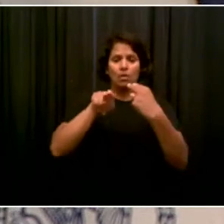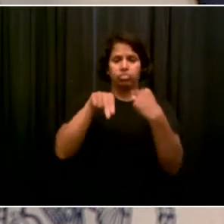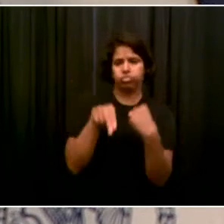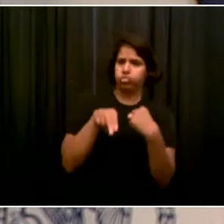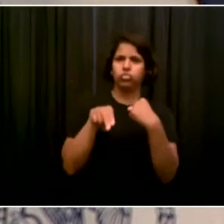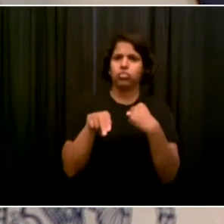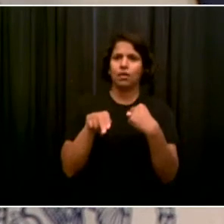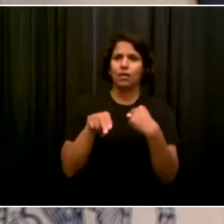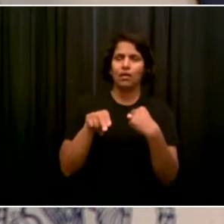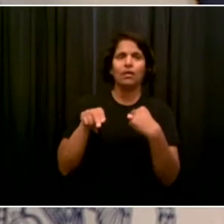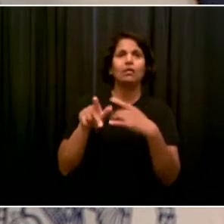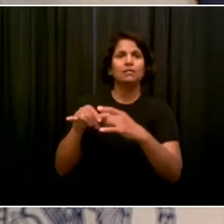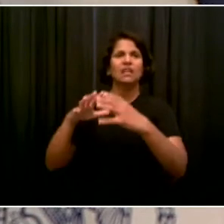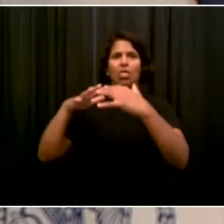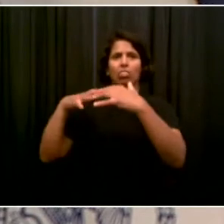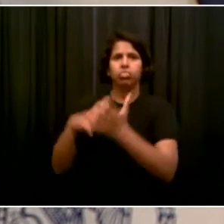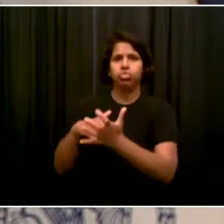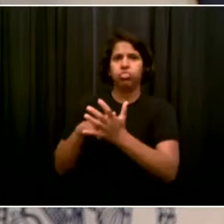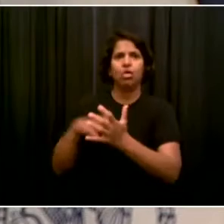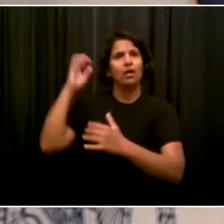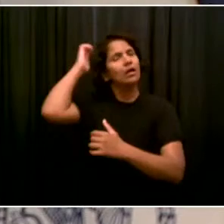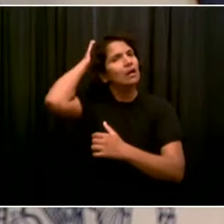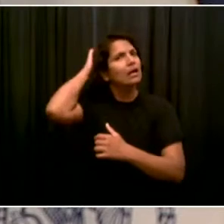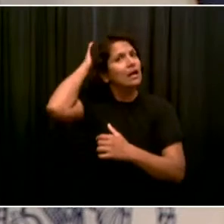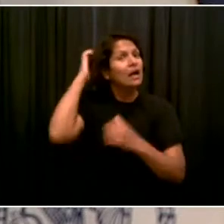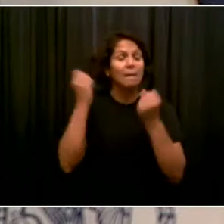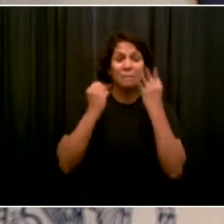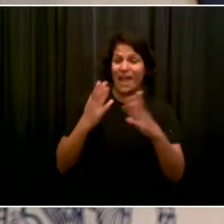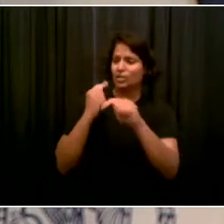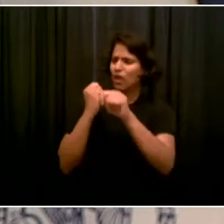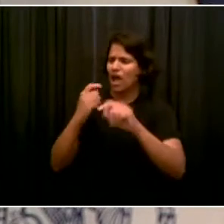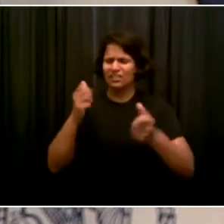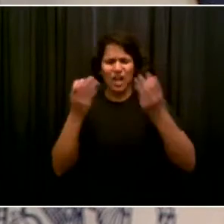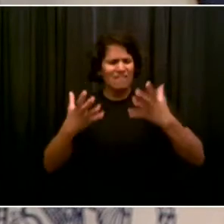City a better way, a greener way, a cleaner way, a safer way.